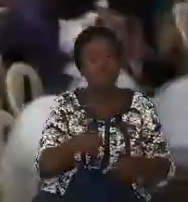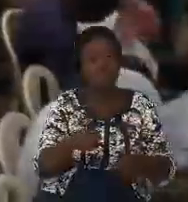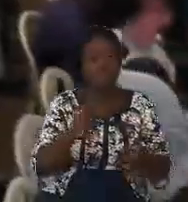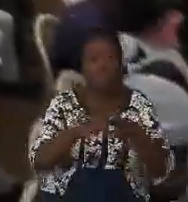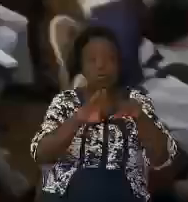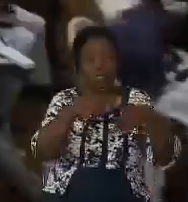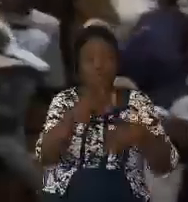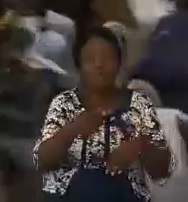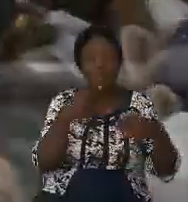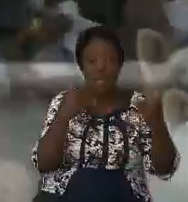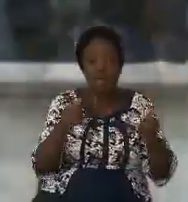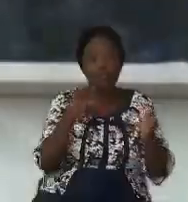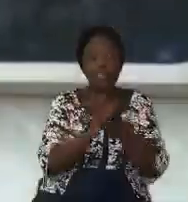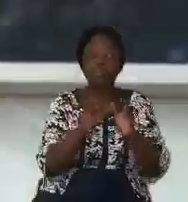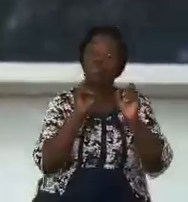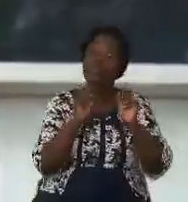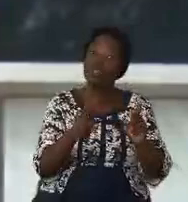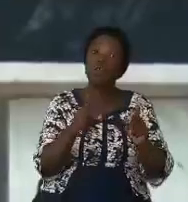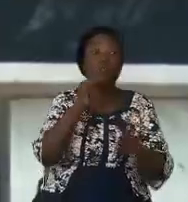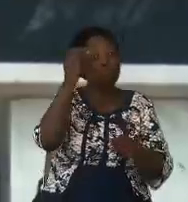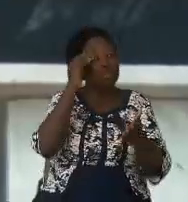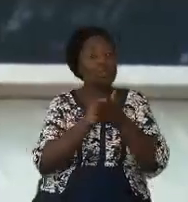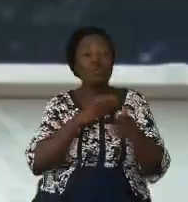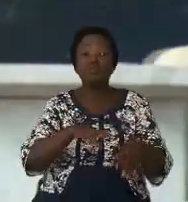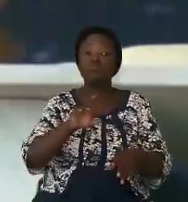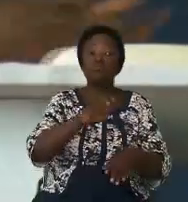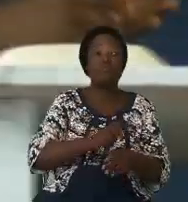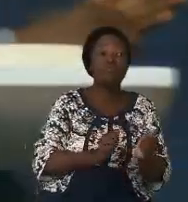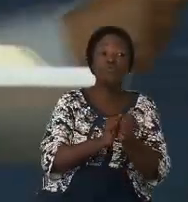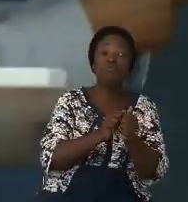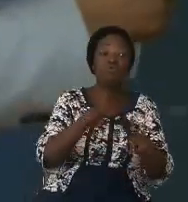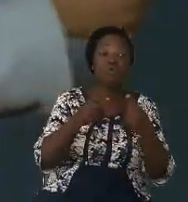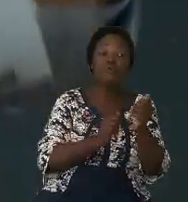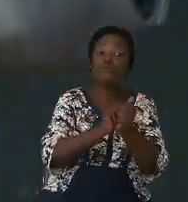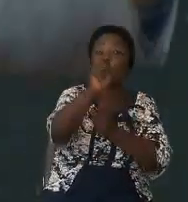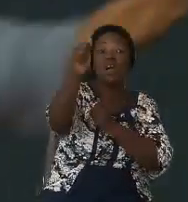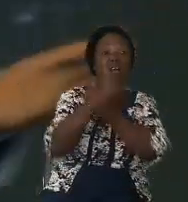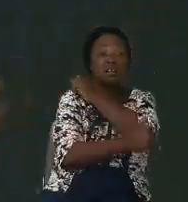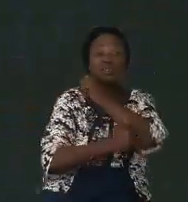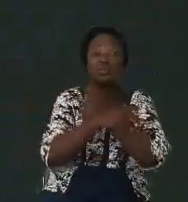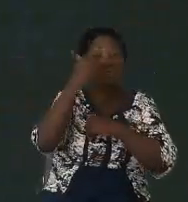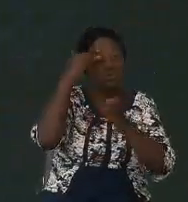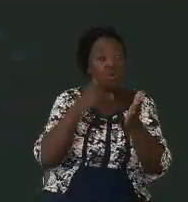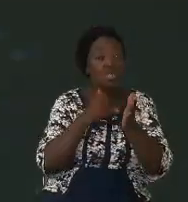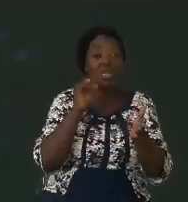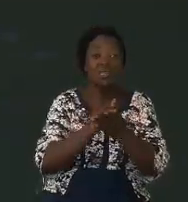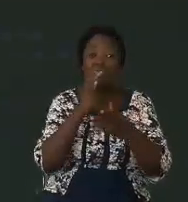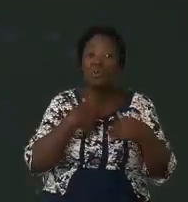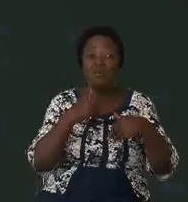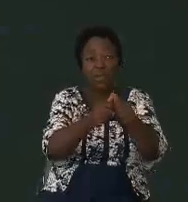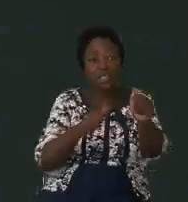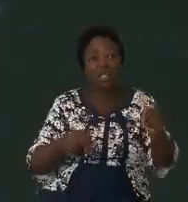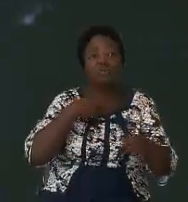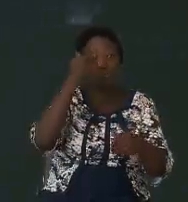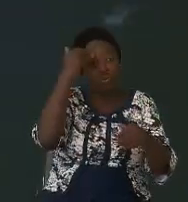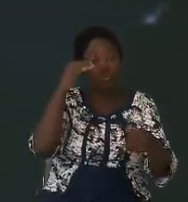Lord wants to give you right now the privilege. You know you've wandered away, and you know you have gone